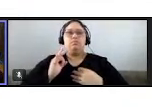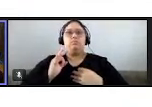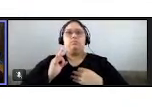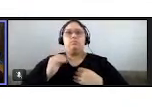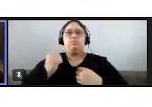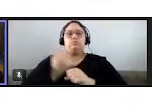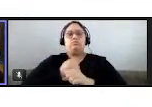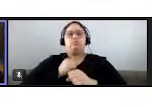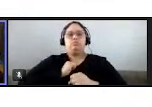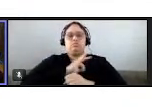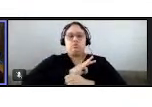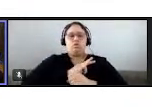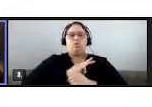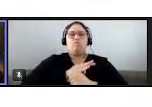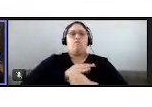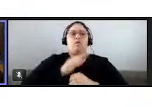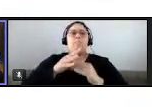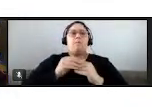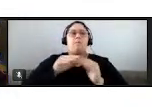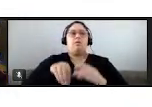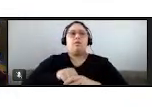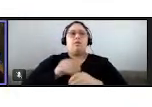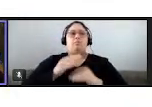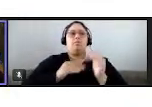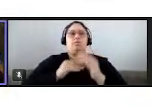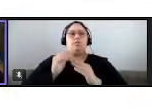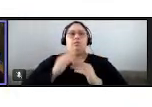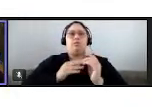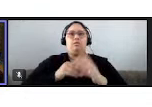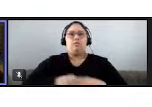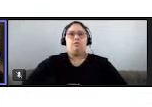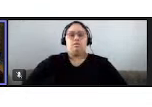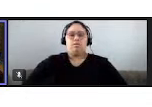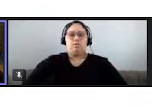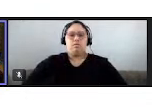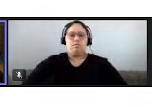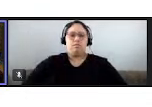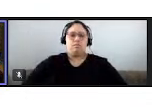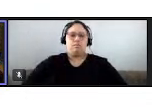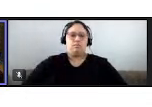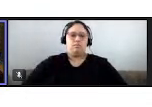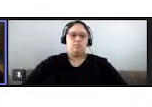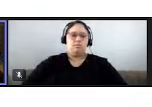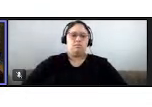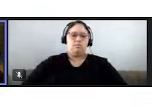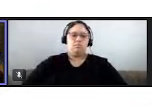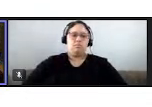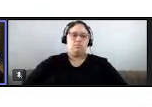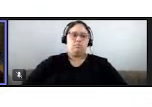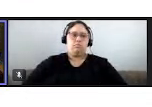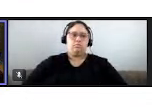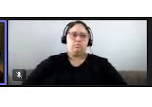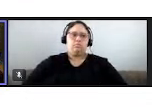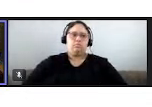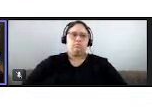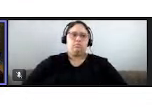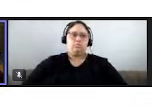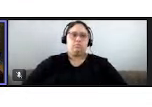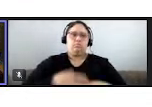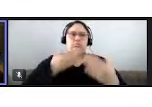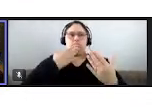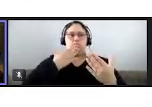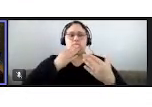employees and now the members within this building. Thank you, Chair. Thank you, Member Maseko. And I think as a committee, we can perhaps just also